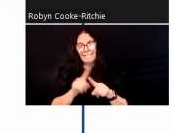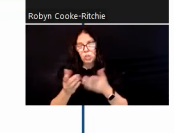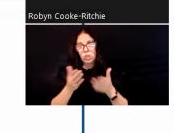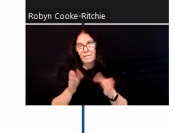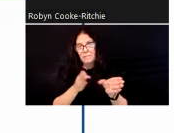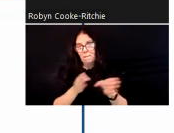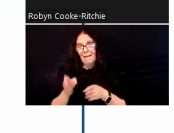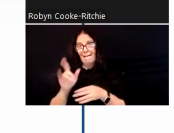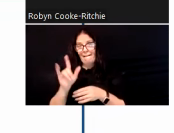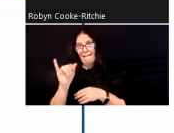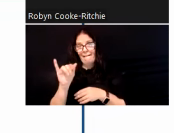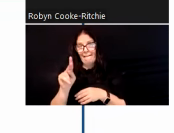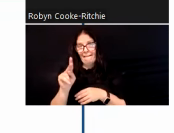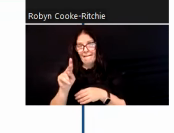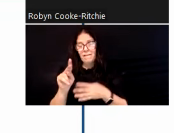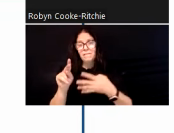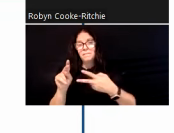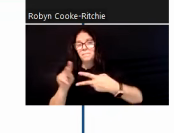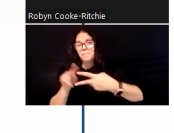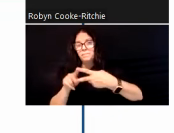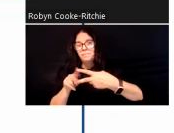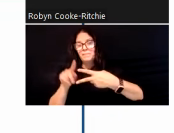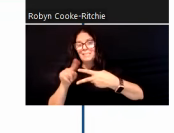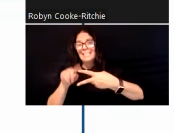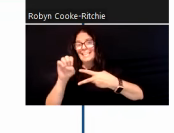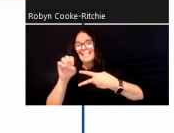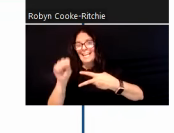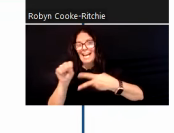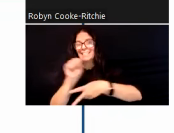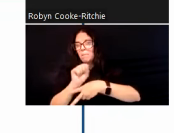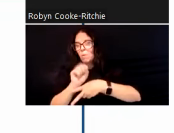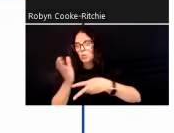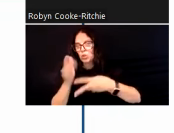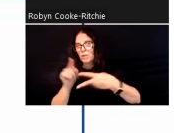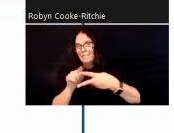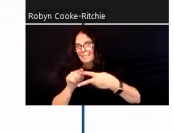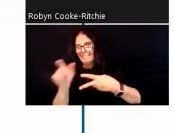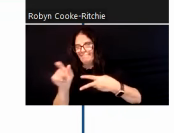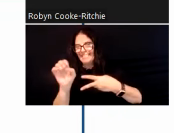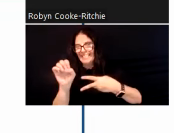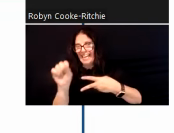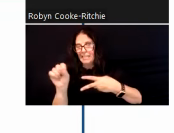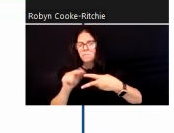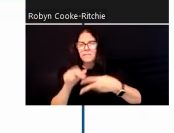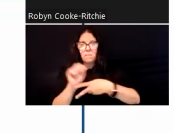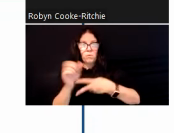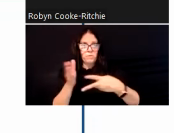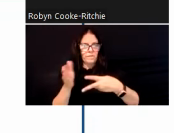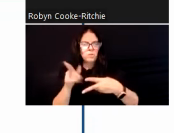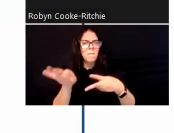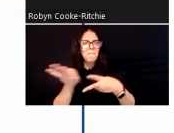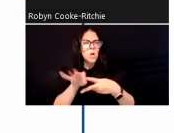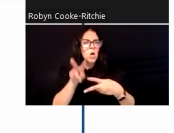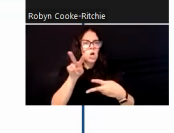links here. The top one is for employment services. That's what the ES is at the end. So you always want to make sure if you're looking